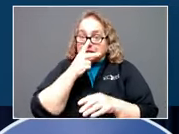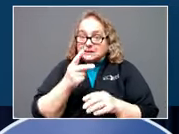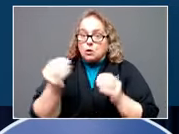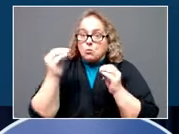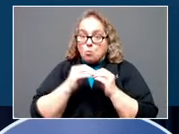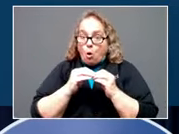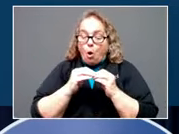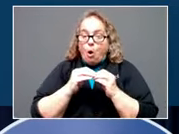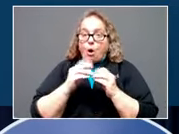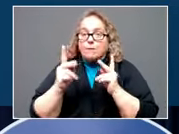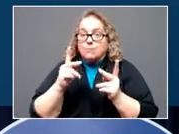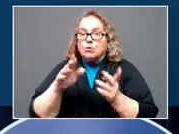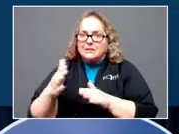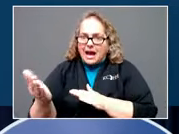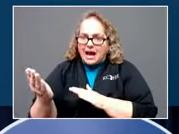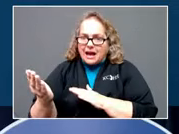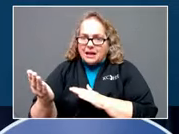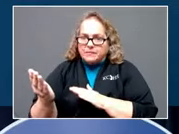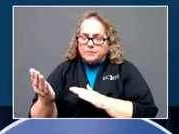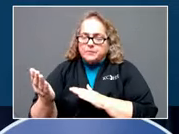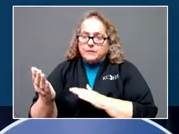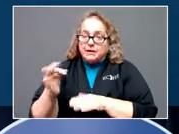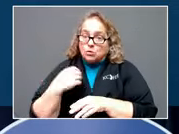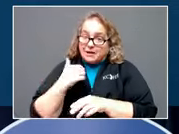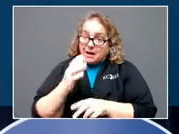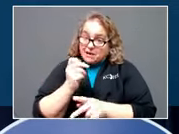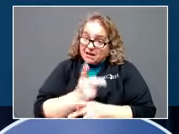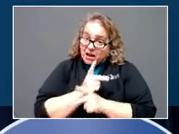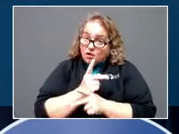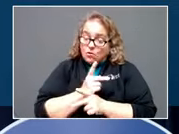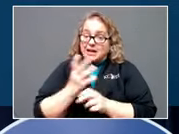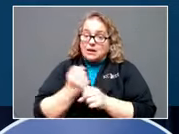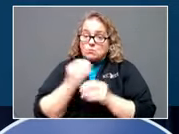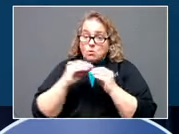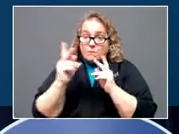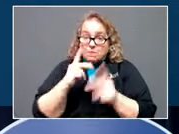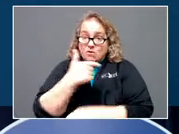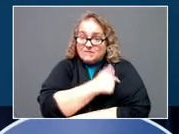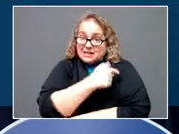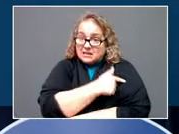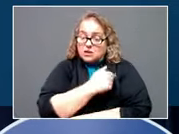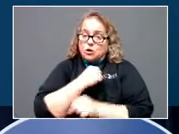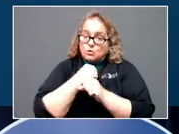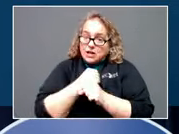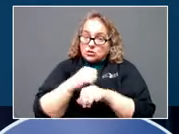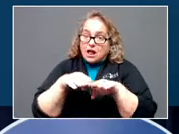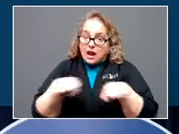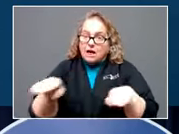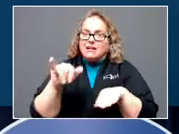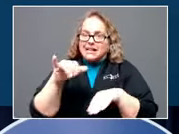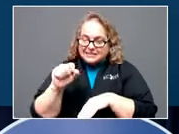life. And if we can be careful and get more people vaccinated, the protection level is